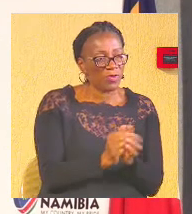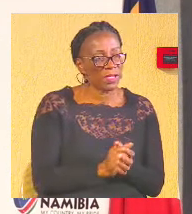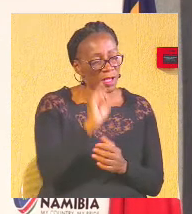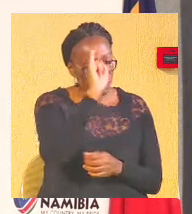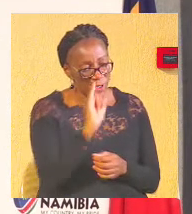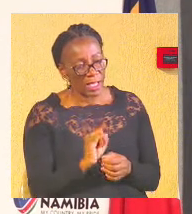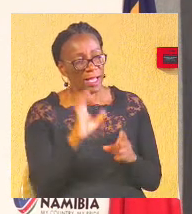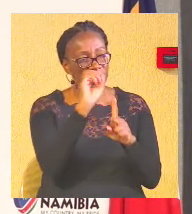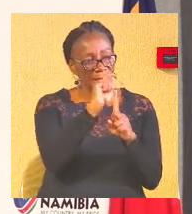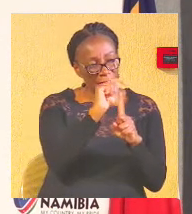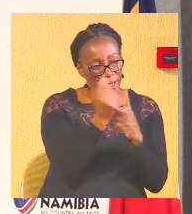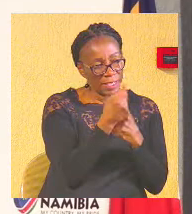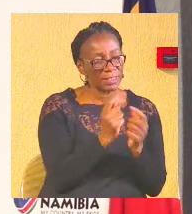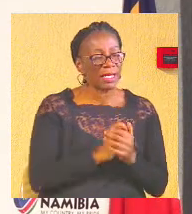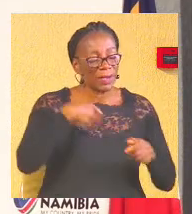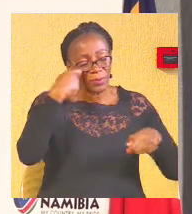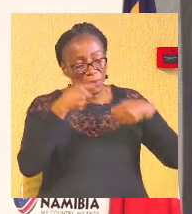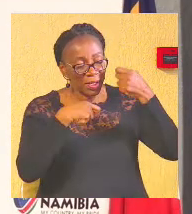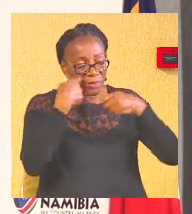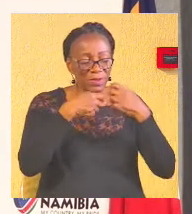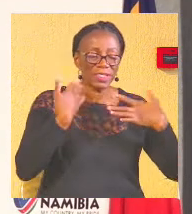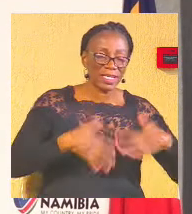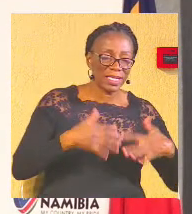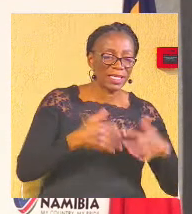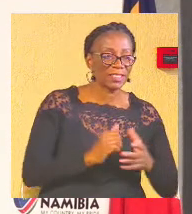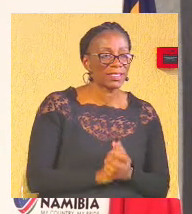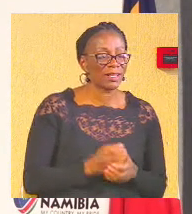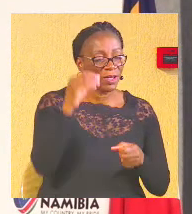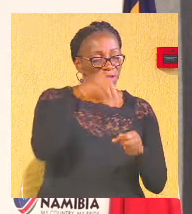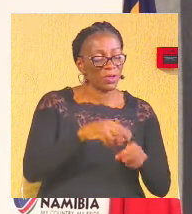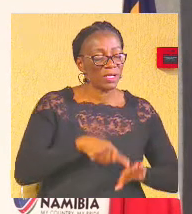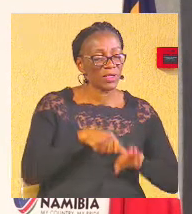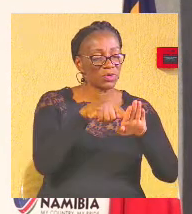and music industry. So join us tomorrow. That's all we have today. Thank you very much.